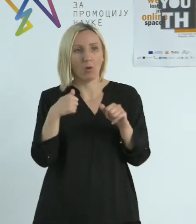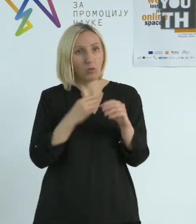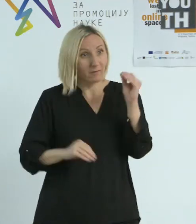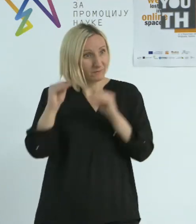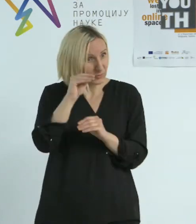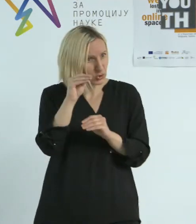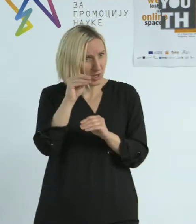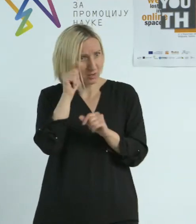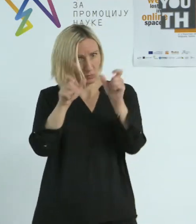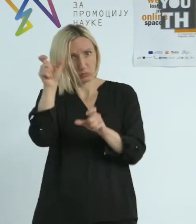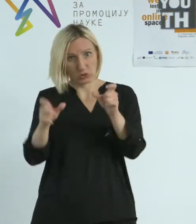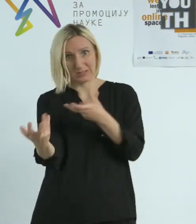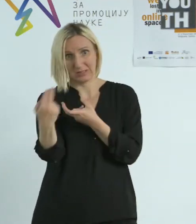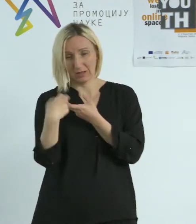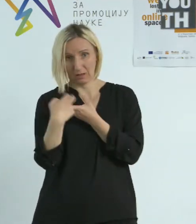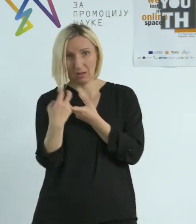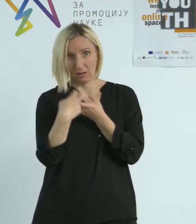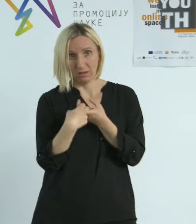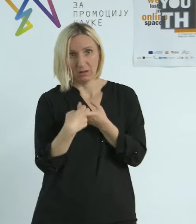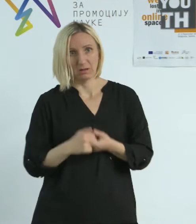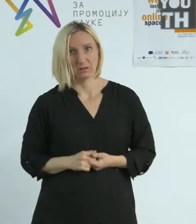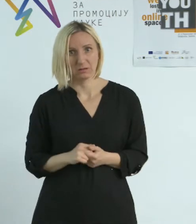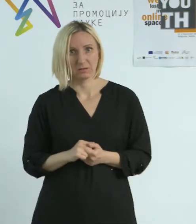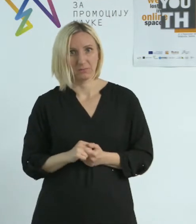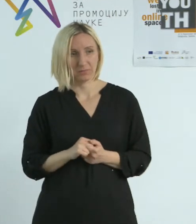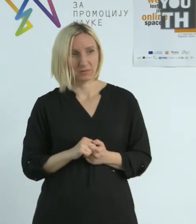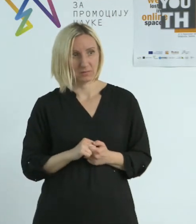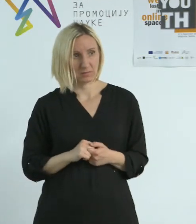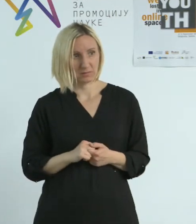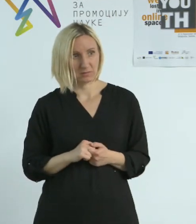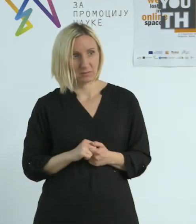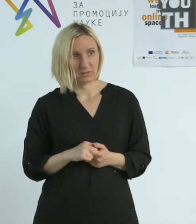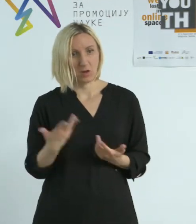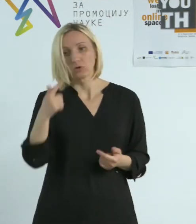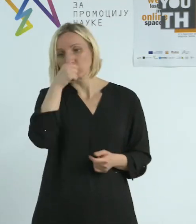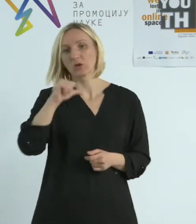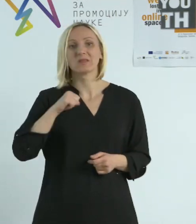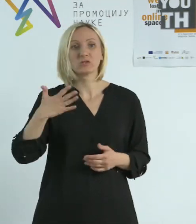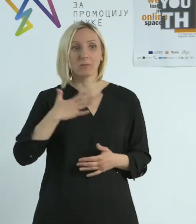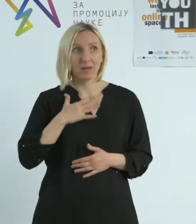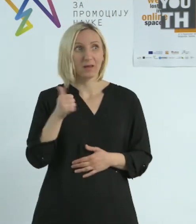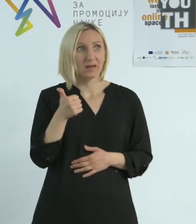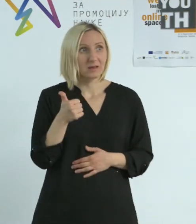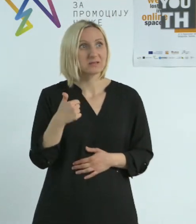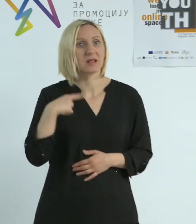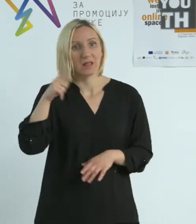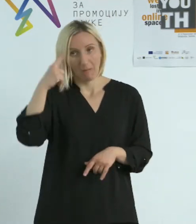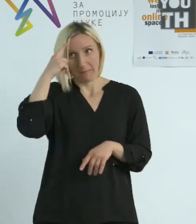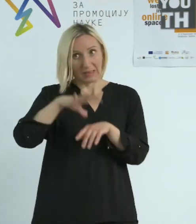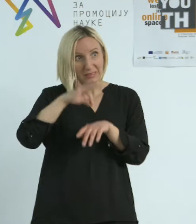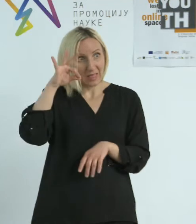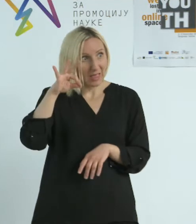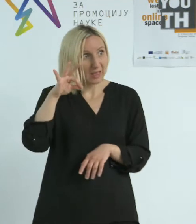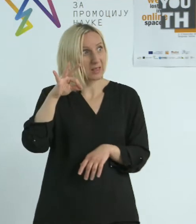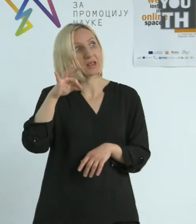because something that really frustrates me personally in participating in online courses is that I have this very cool idea and I want to say it, but then